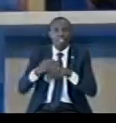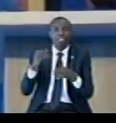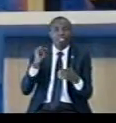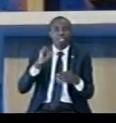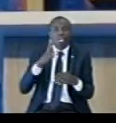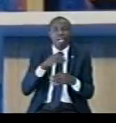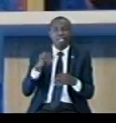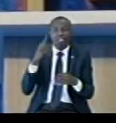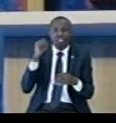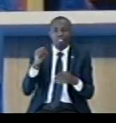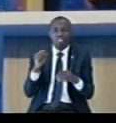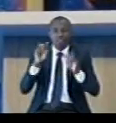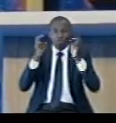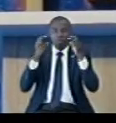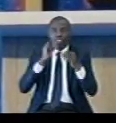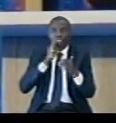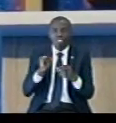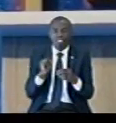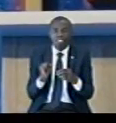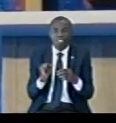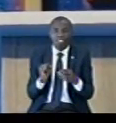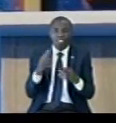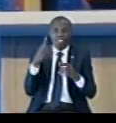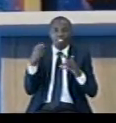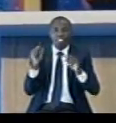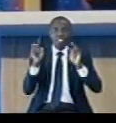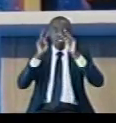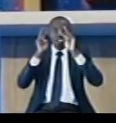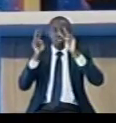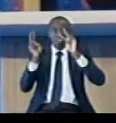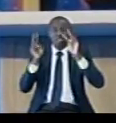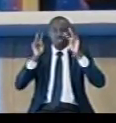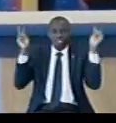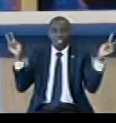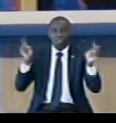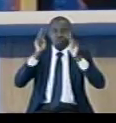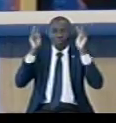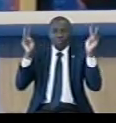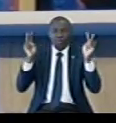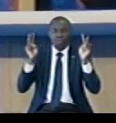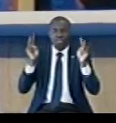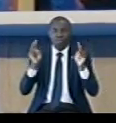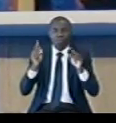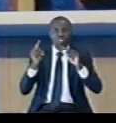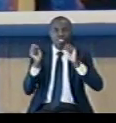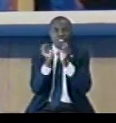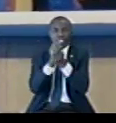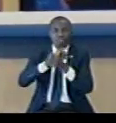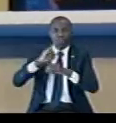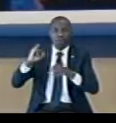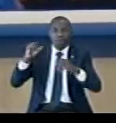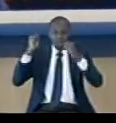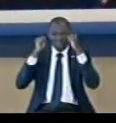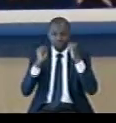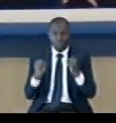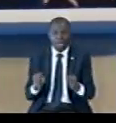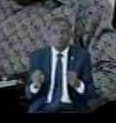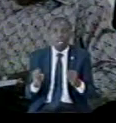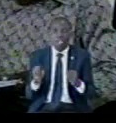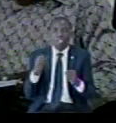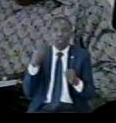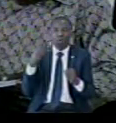topic is the transforming power of Christ, our Savior. The